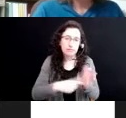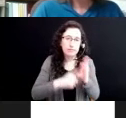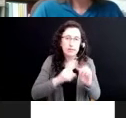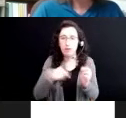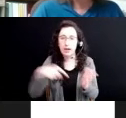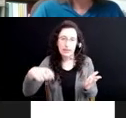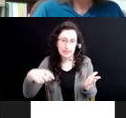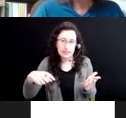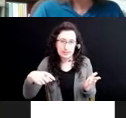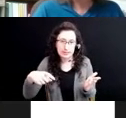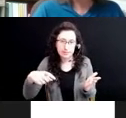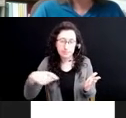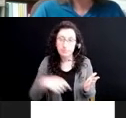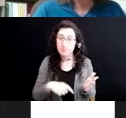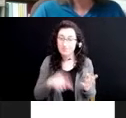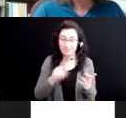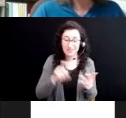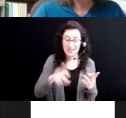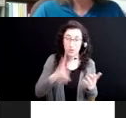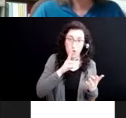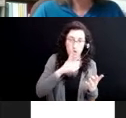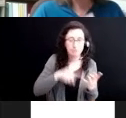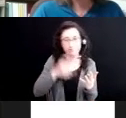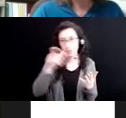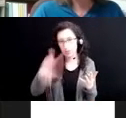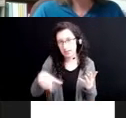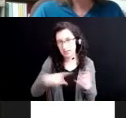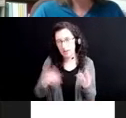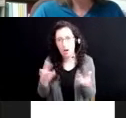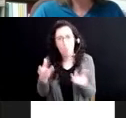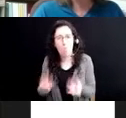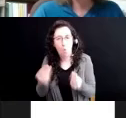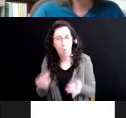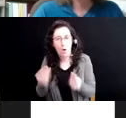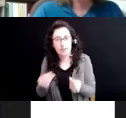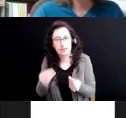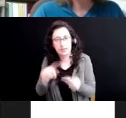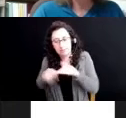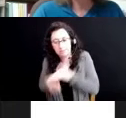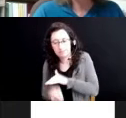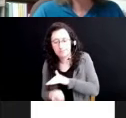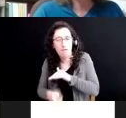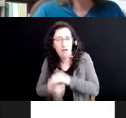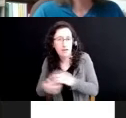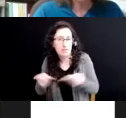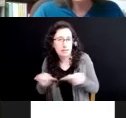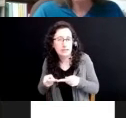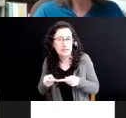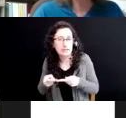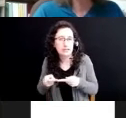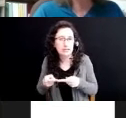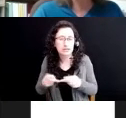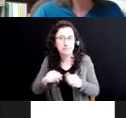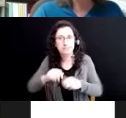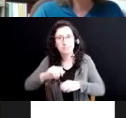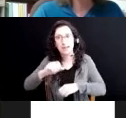water like turtles need water, but they need moist hiding places in the ground, under deep leaf litter,